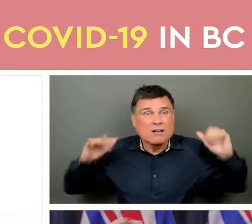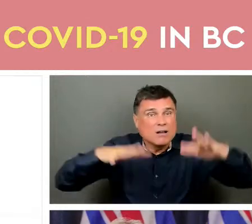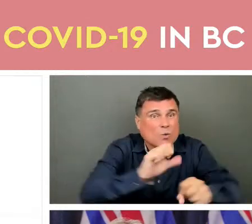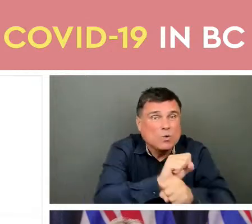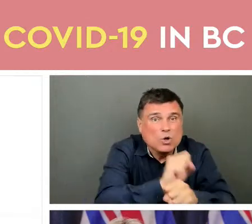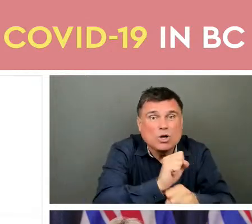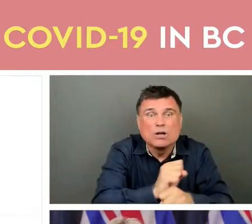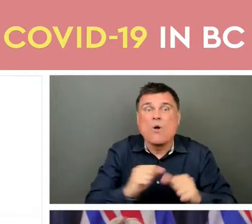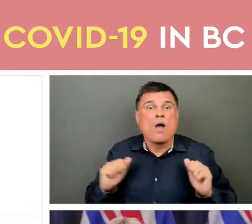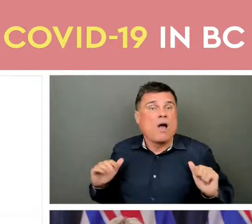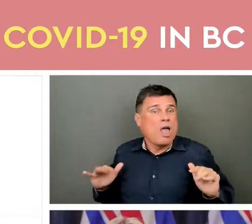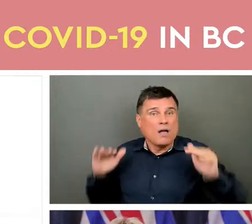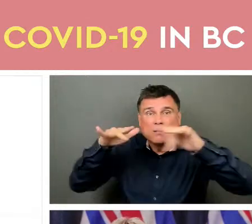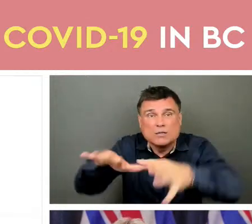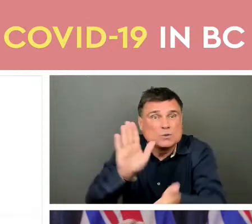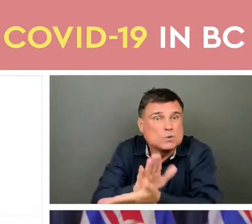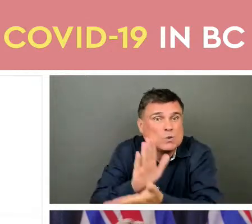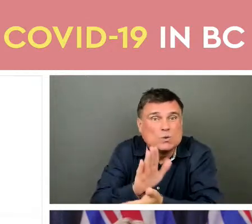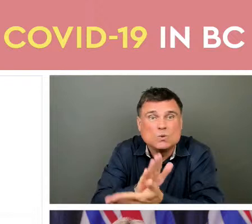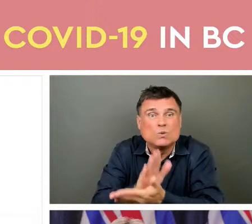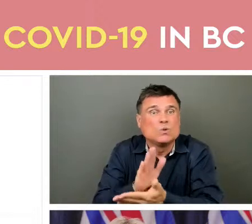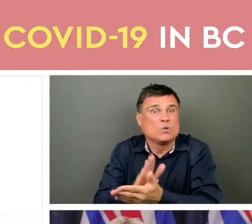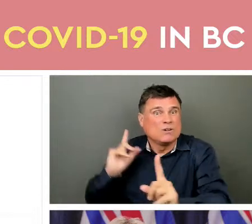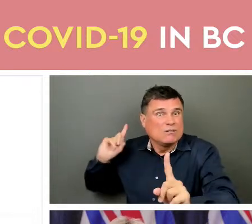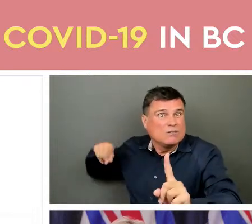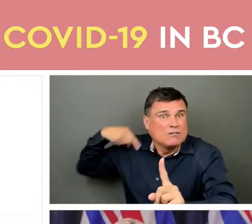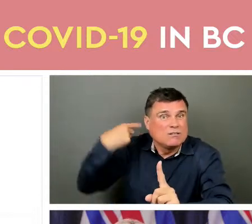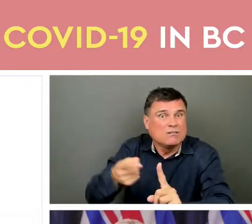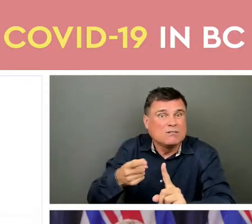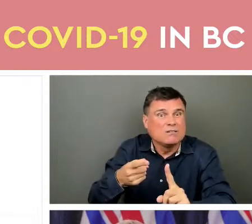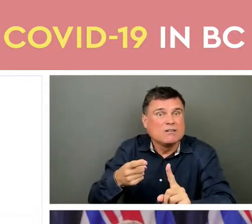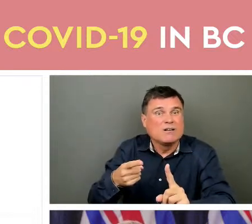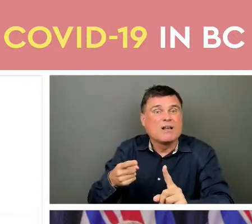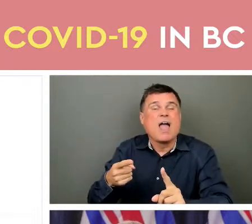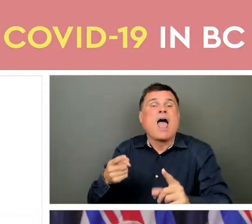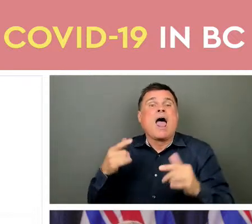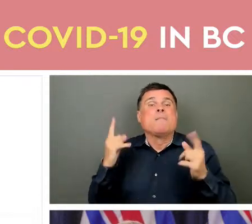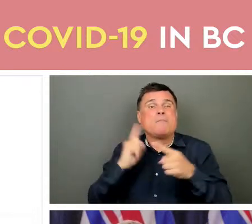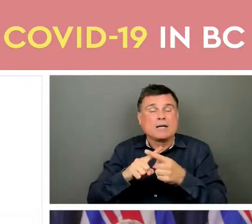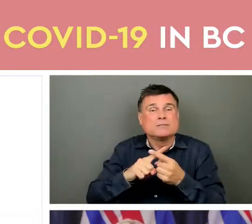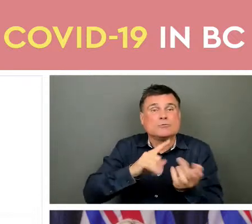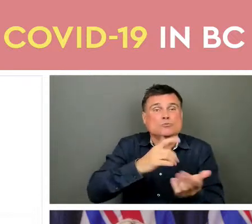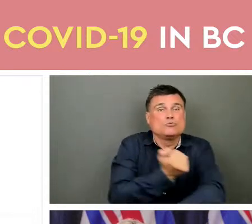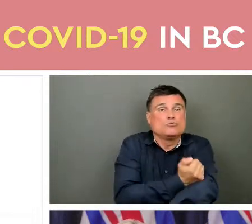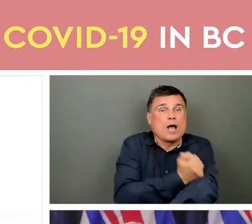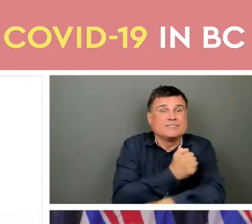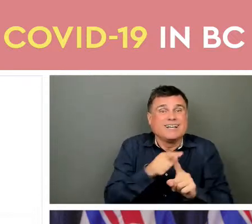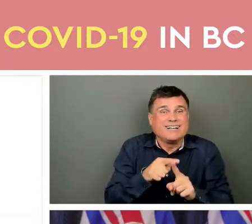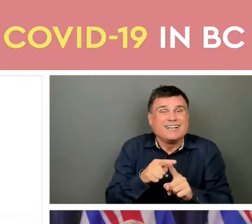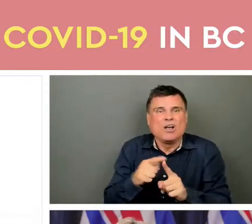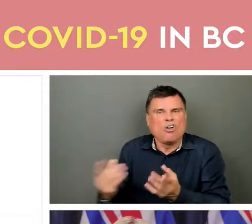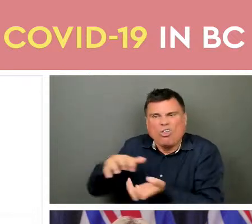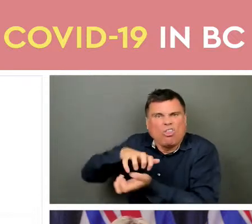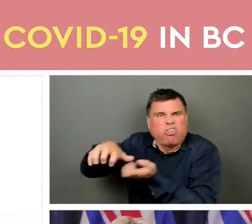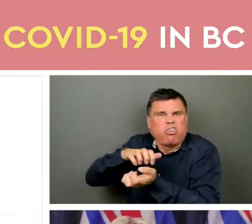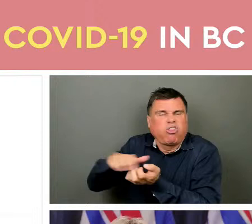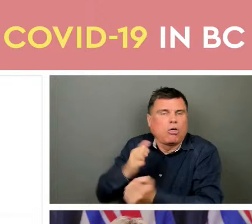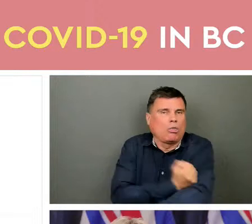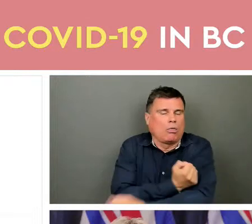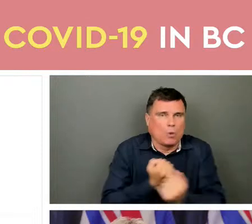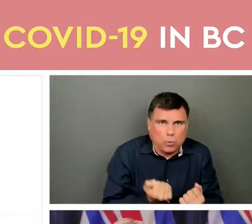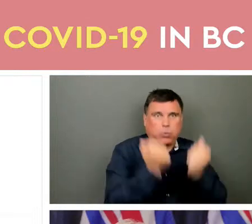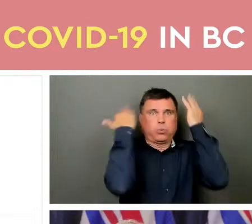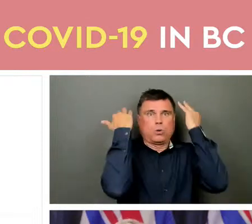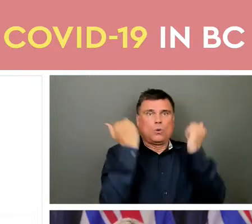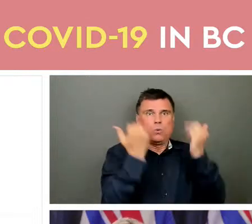the toxic drug supply that we're seeing and the effects that it's having on our families and communities. We need to get back to